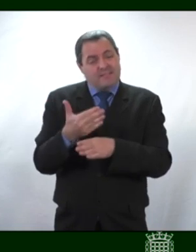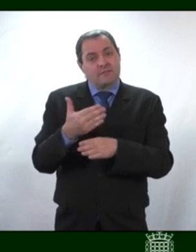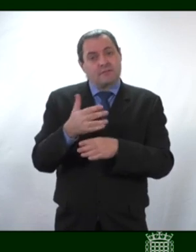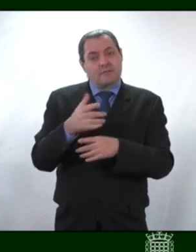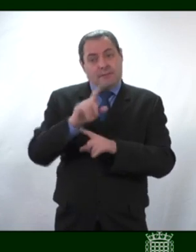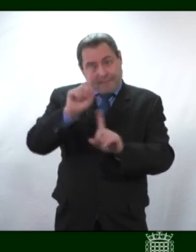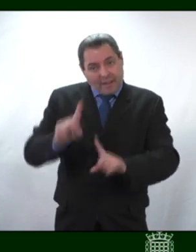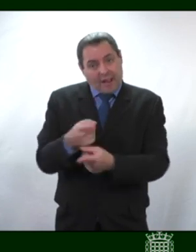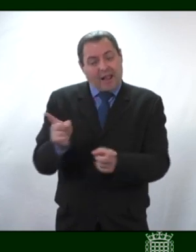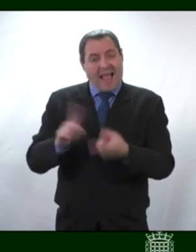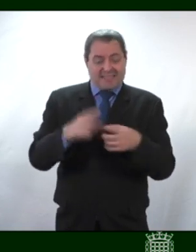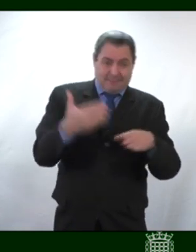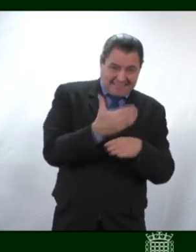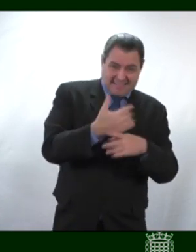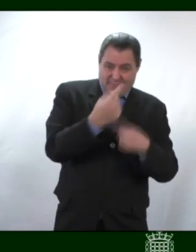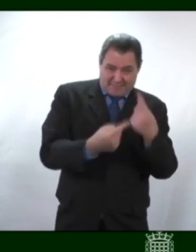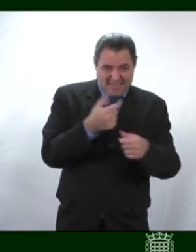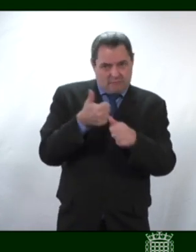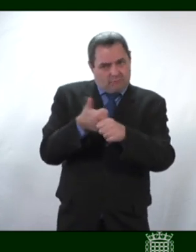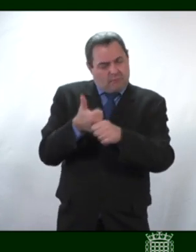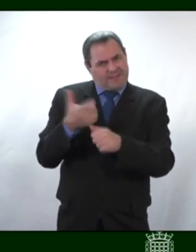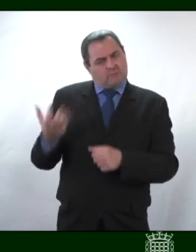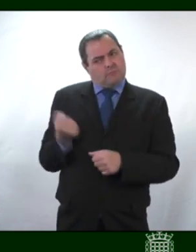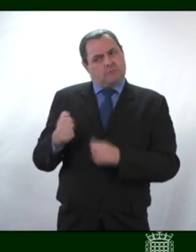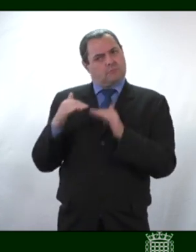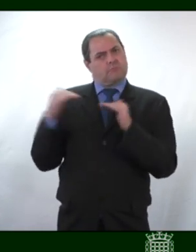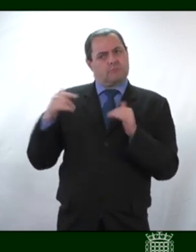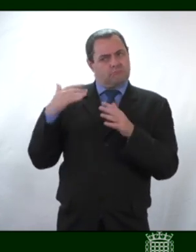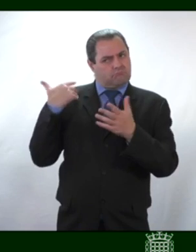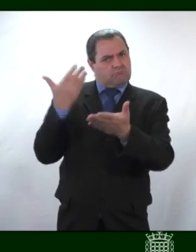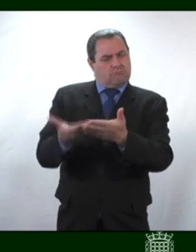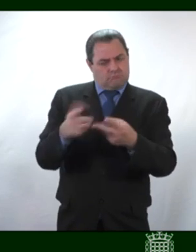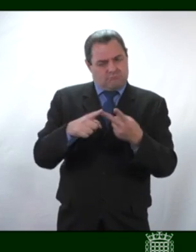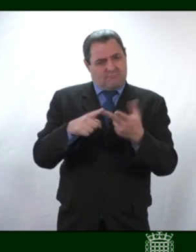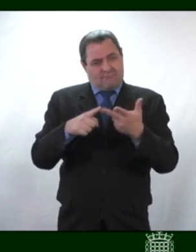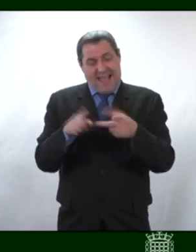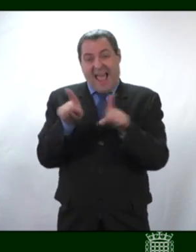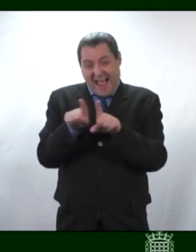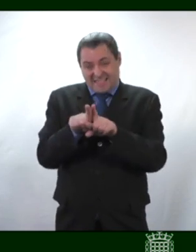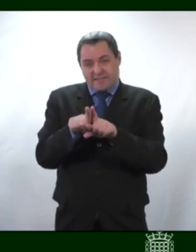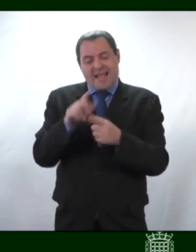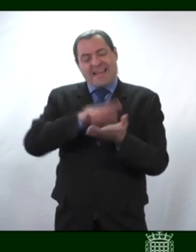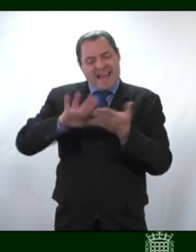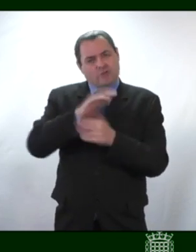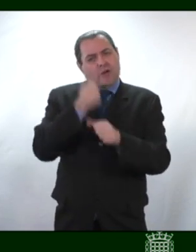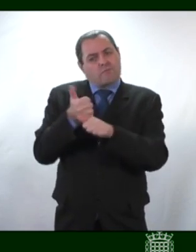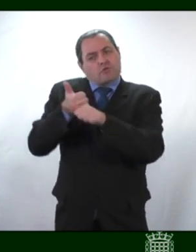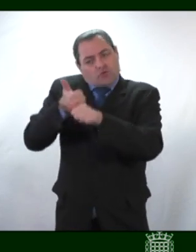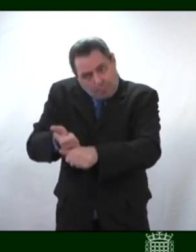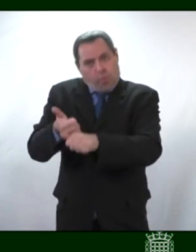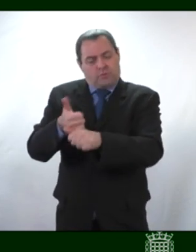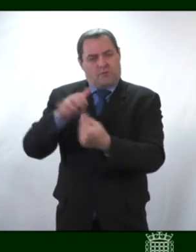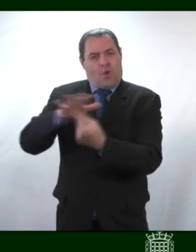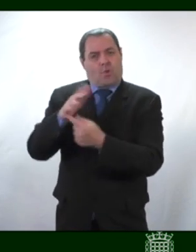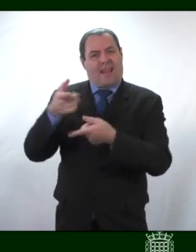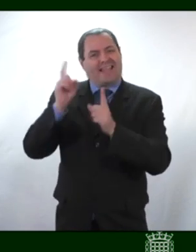to existing incomes. And finally, that national government supports local leaders. So, Mr. Speaker, the government